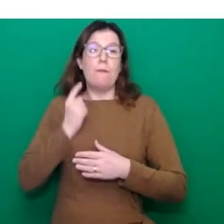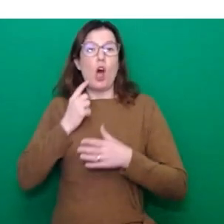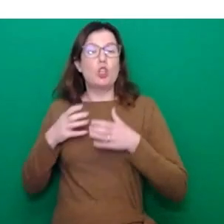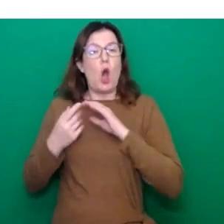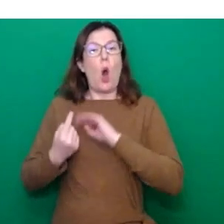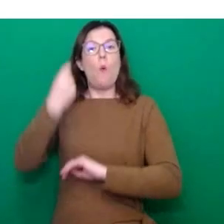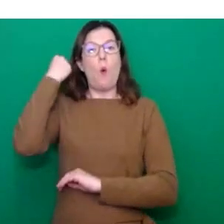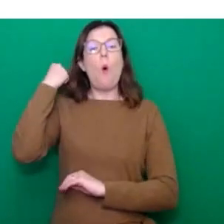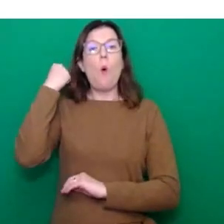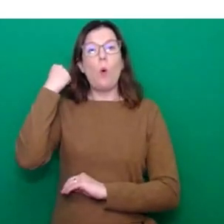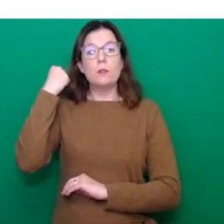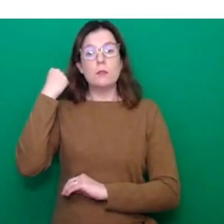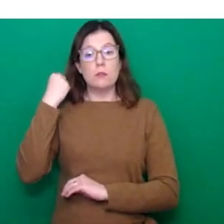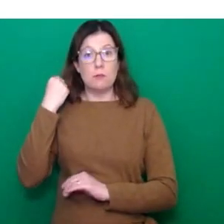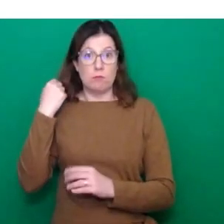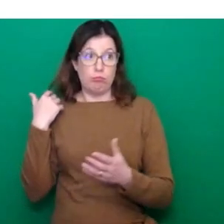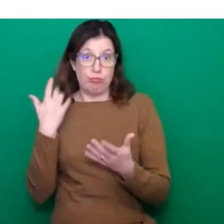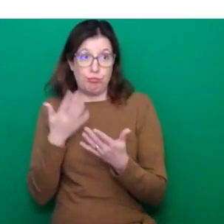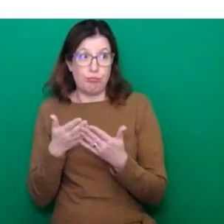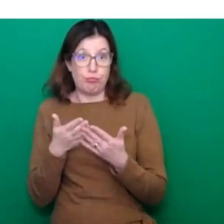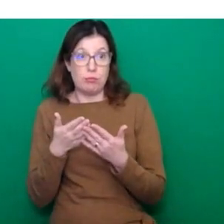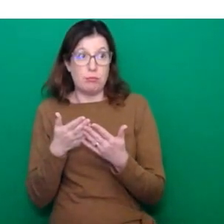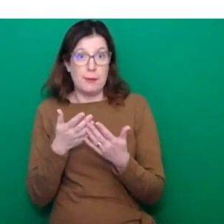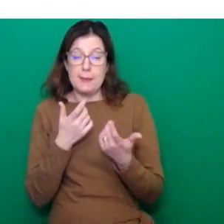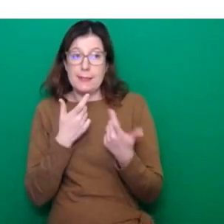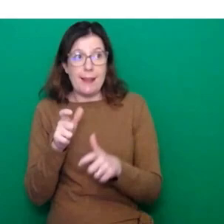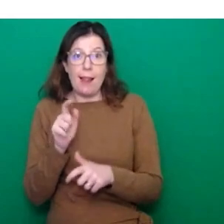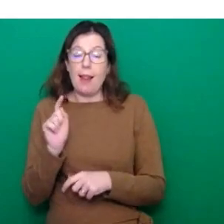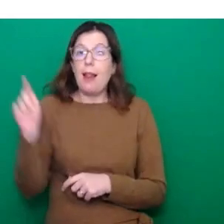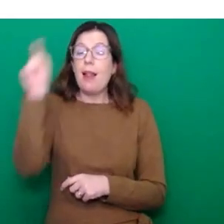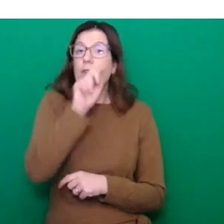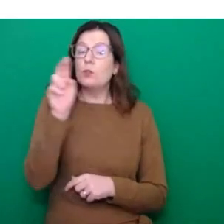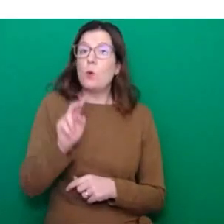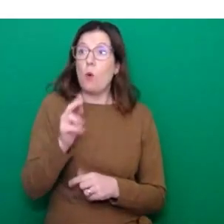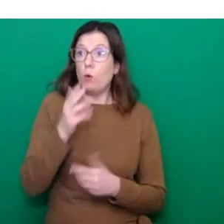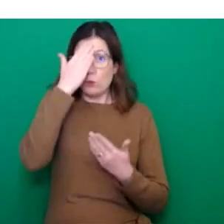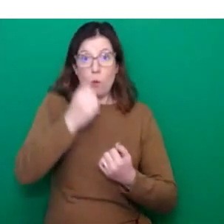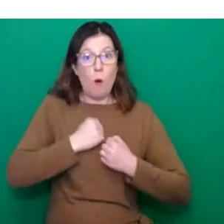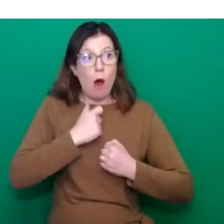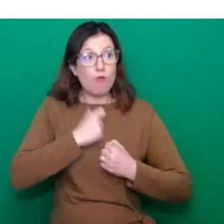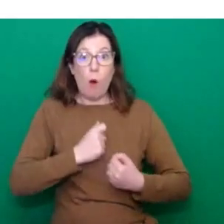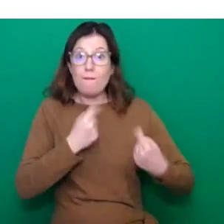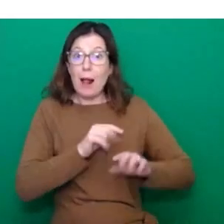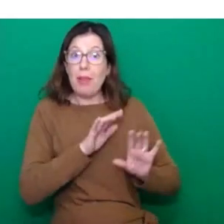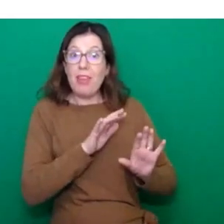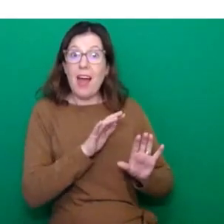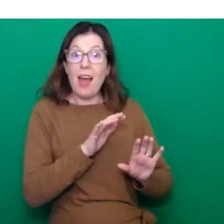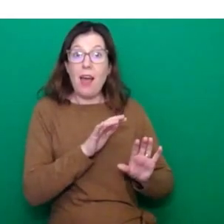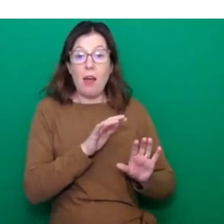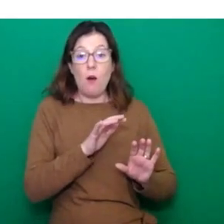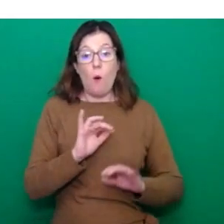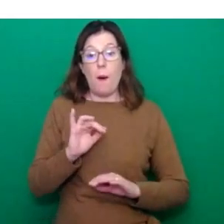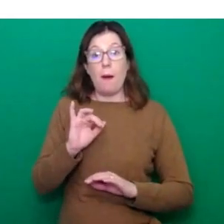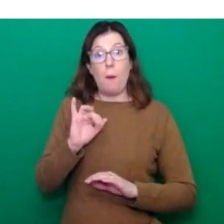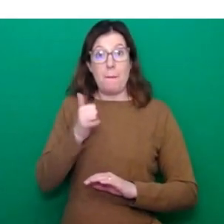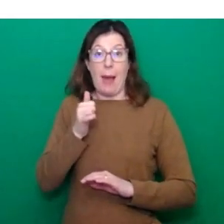and it's been going on for quite some time, but still some schools don't know about us, or if they, they're one of our schools but they might not engage